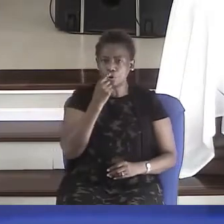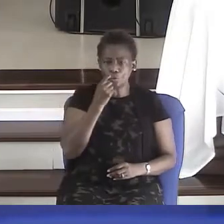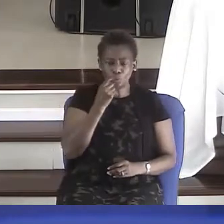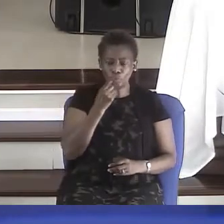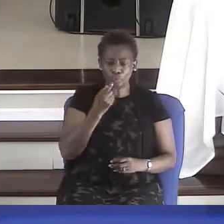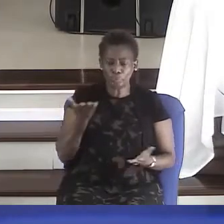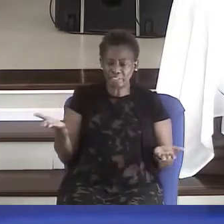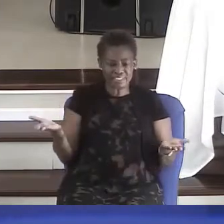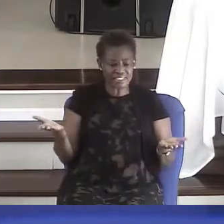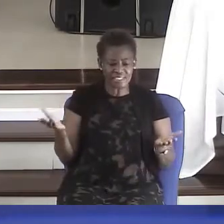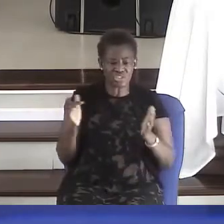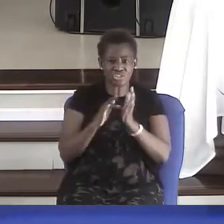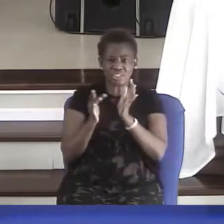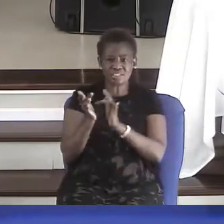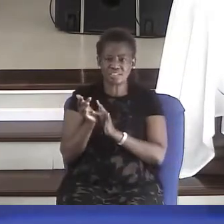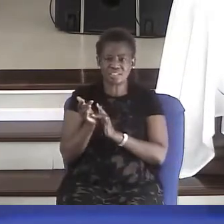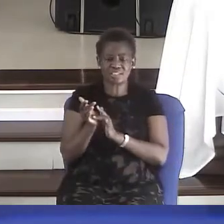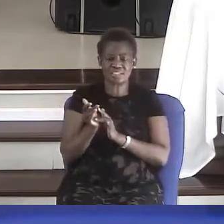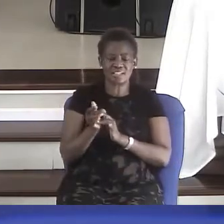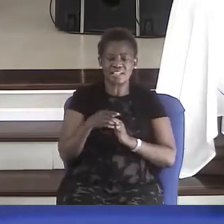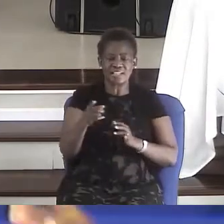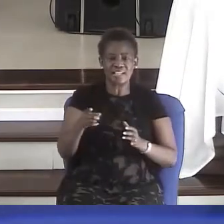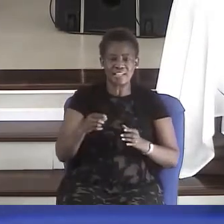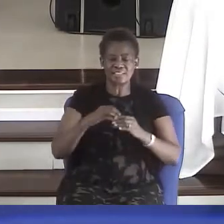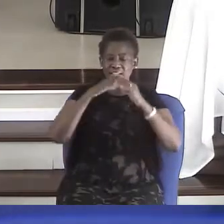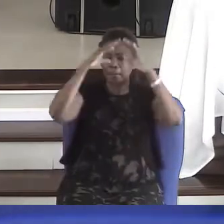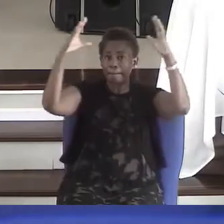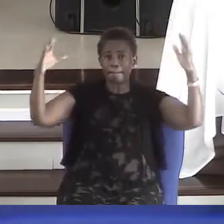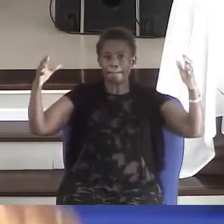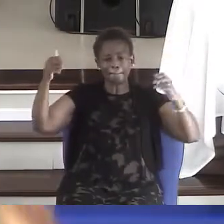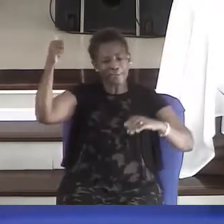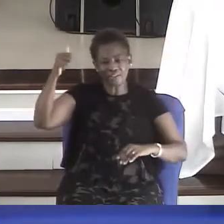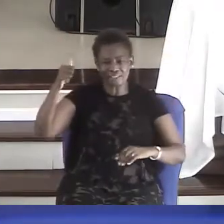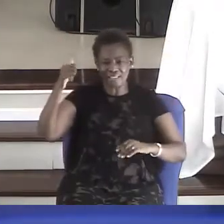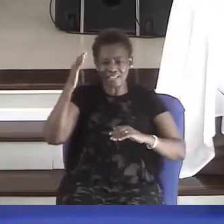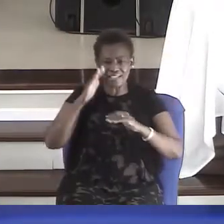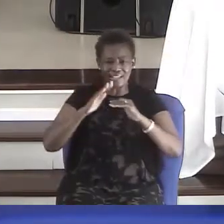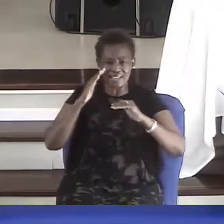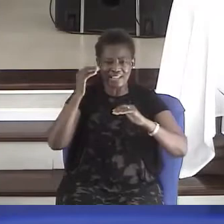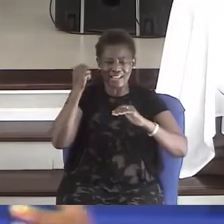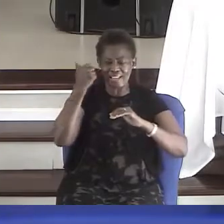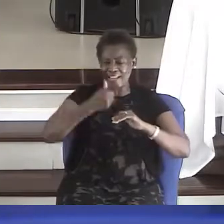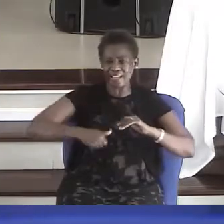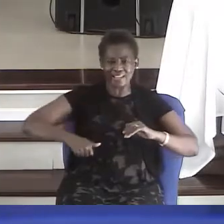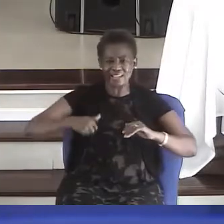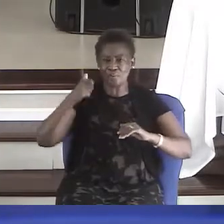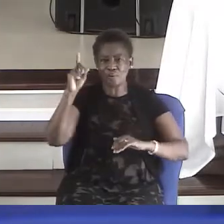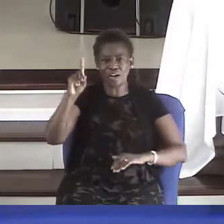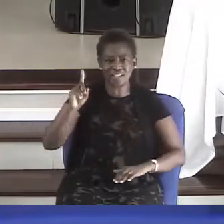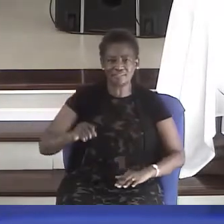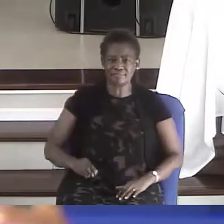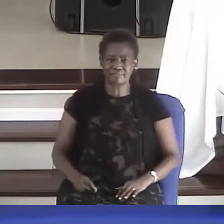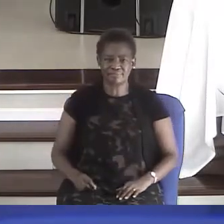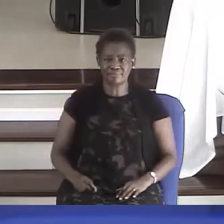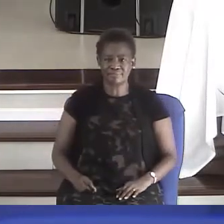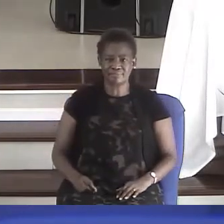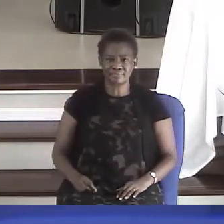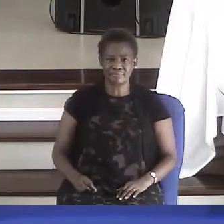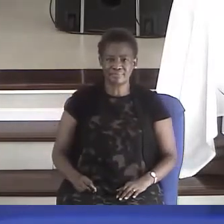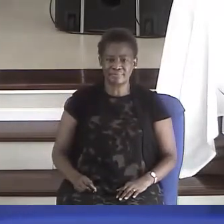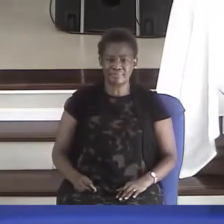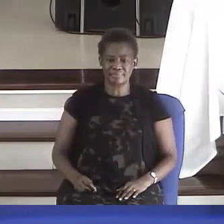this Jesus? He's bigger than Selassie. Who is this Jesus? Bigger than Muhammad. Who is this Jesus? Bigger